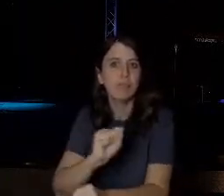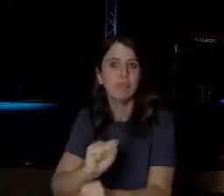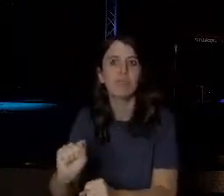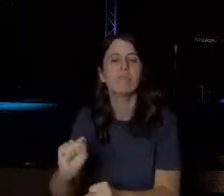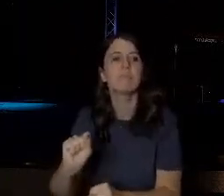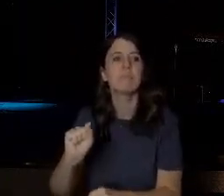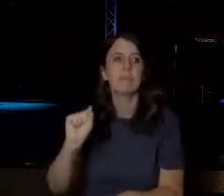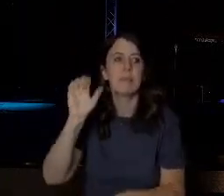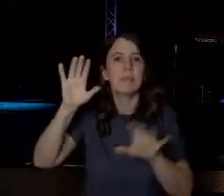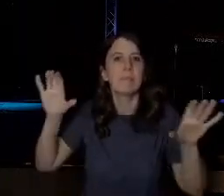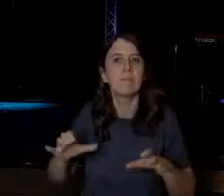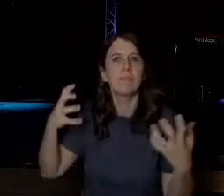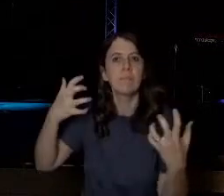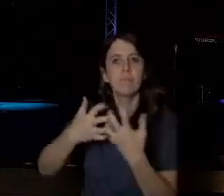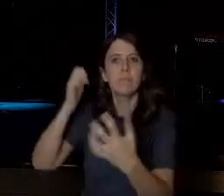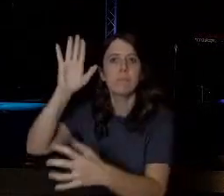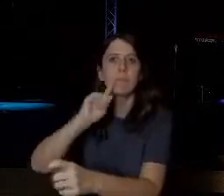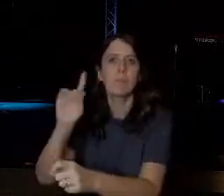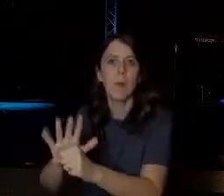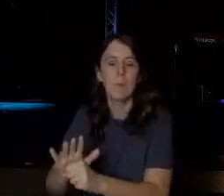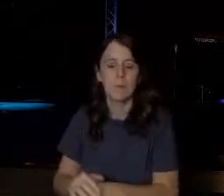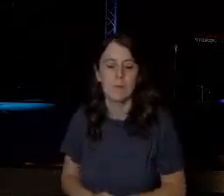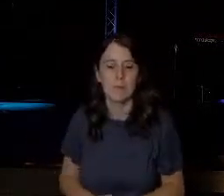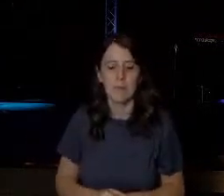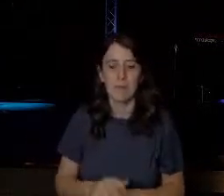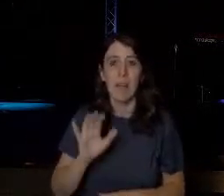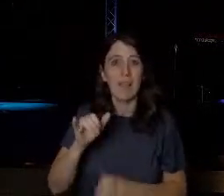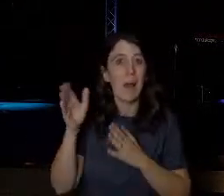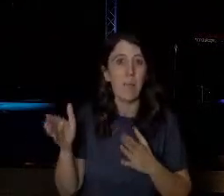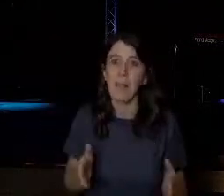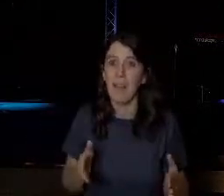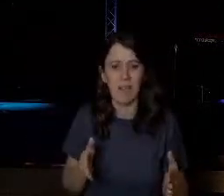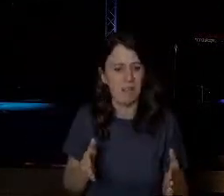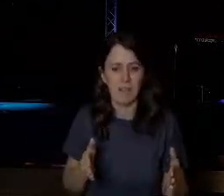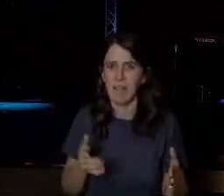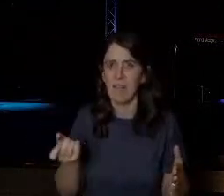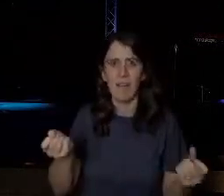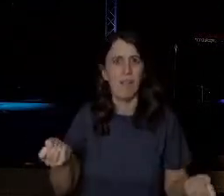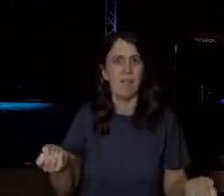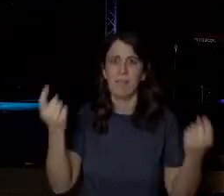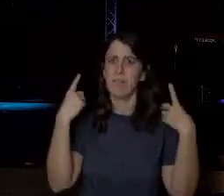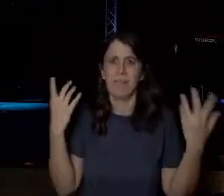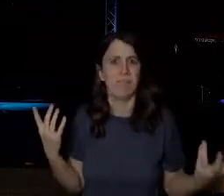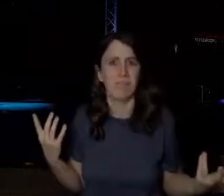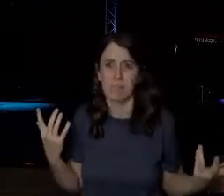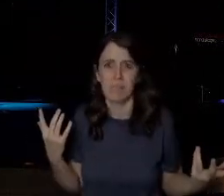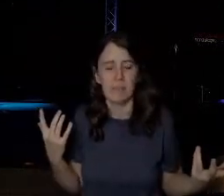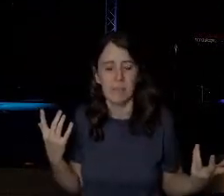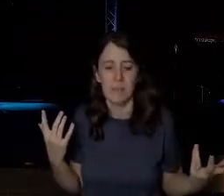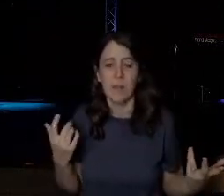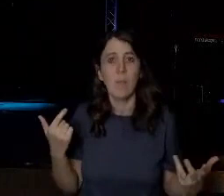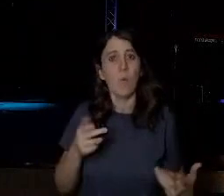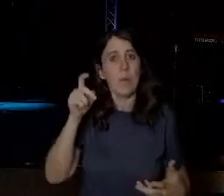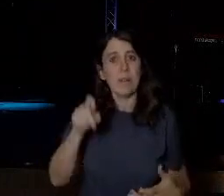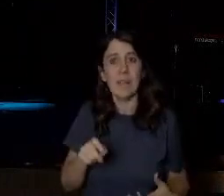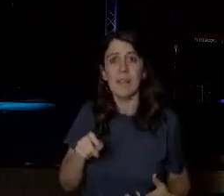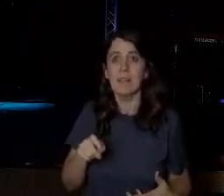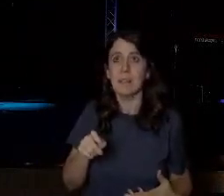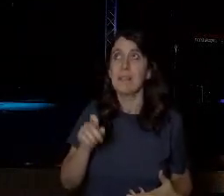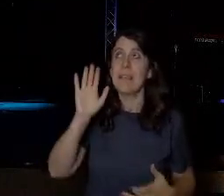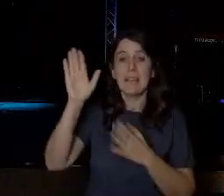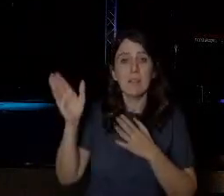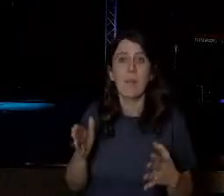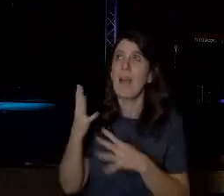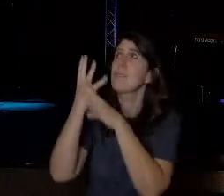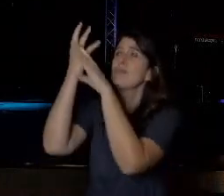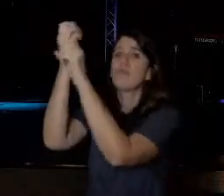made no earthly sense. I think we need more of these times in our lives where we just need to just trust the plan of God and just understand that